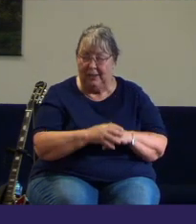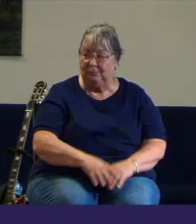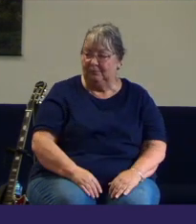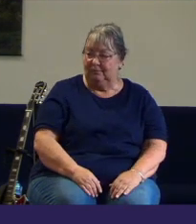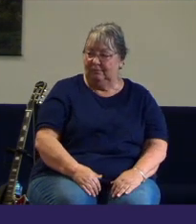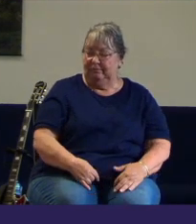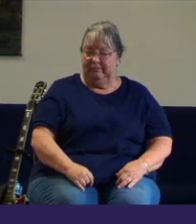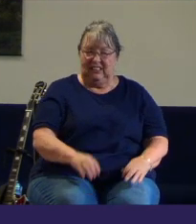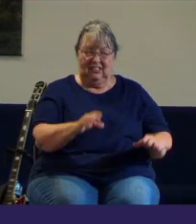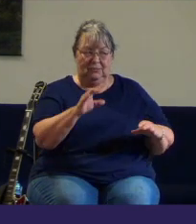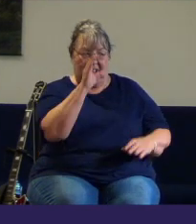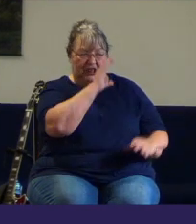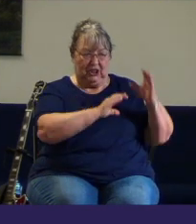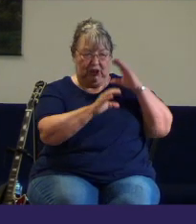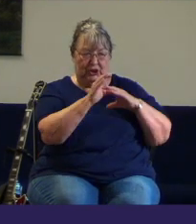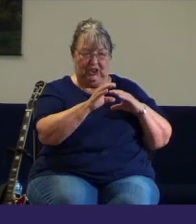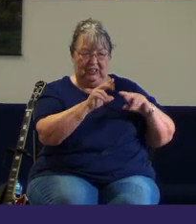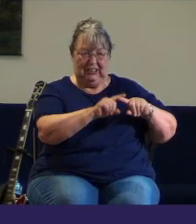things sometimes. And so